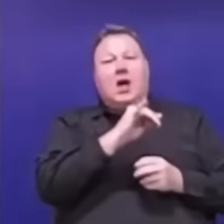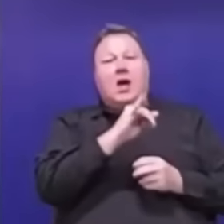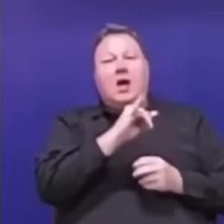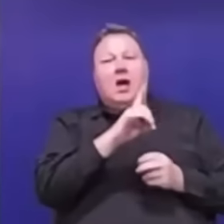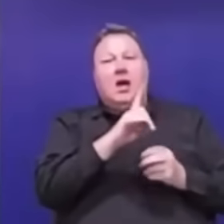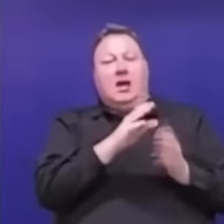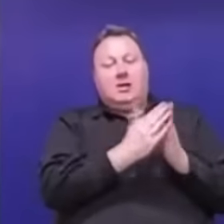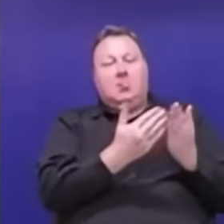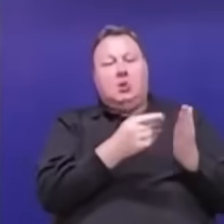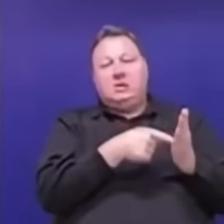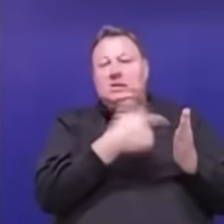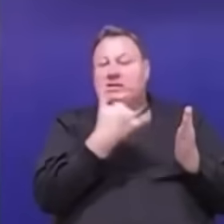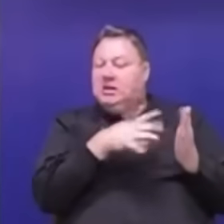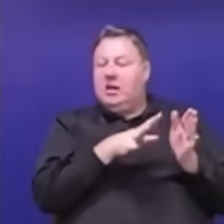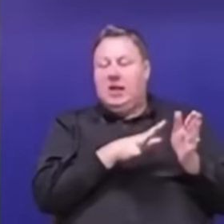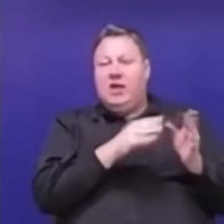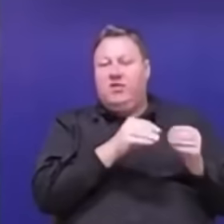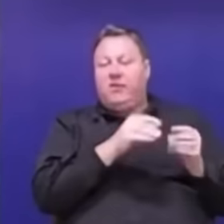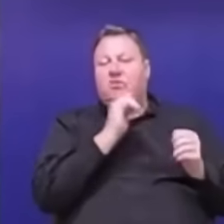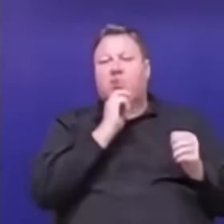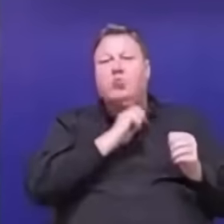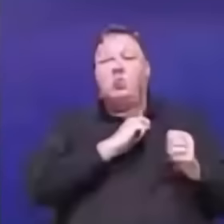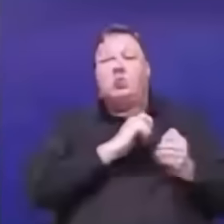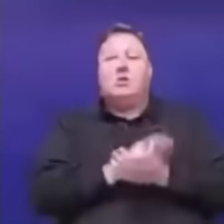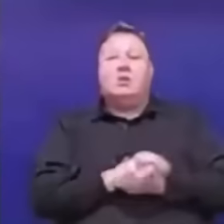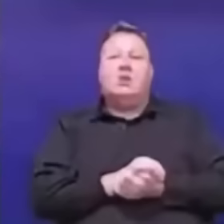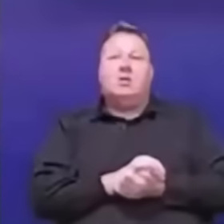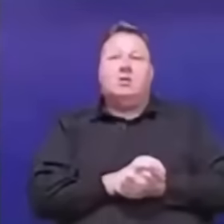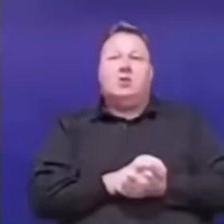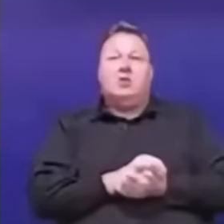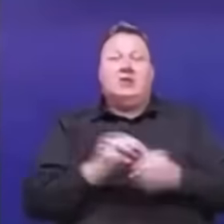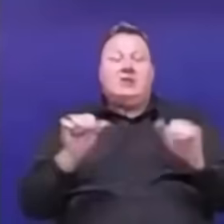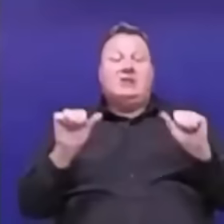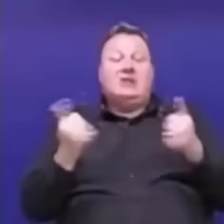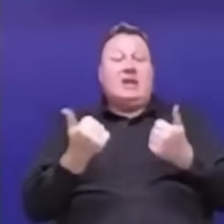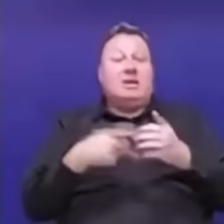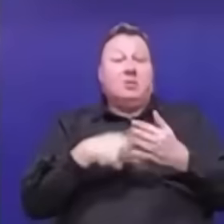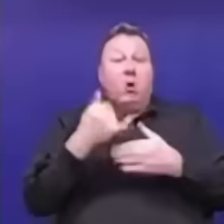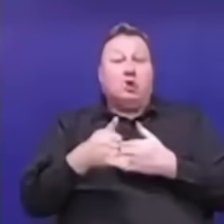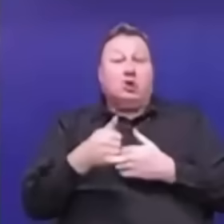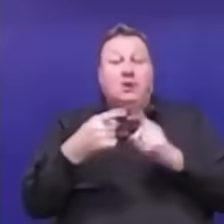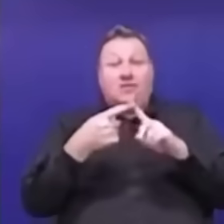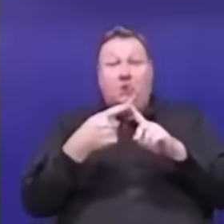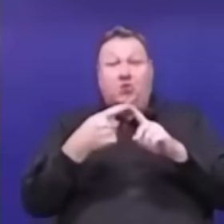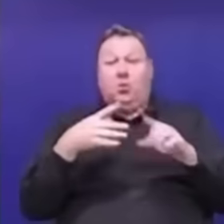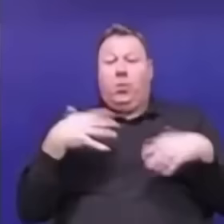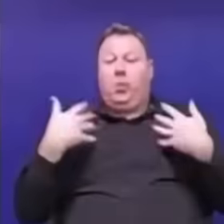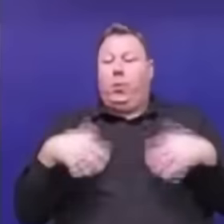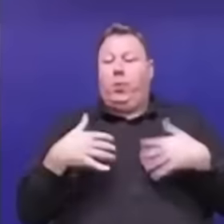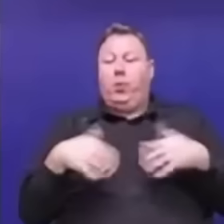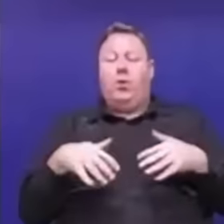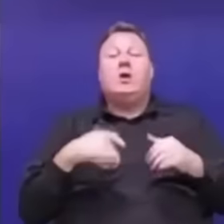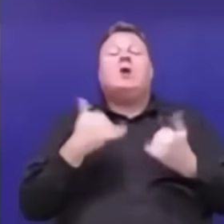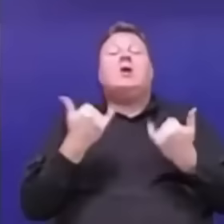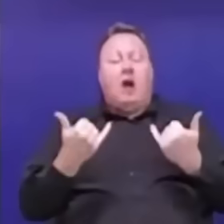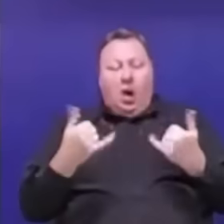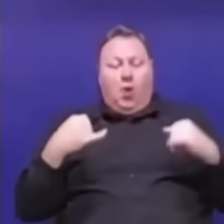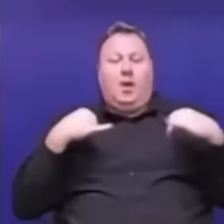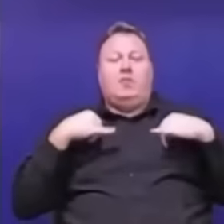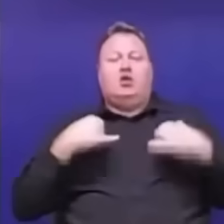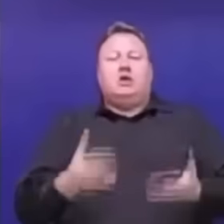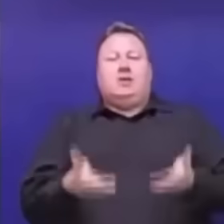valid form of identification. Given the astonishing success of this project, we have raised our ambitions